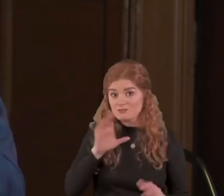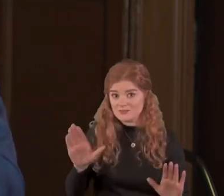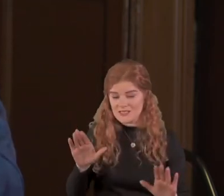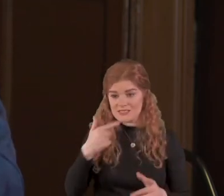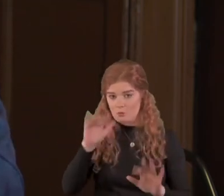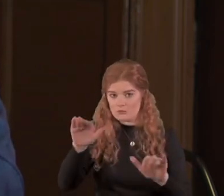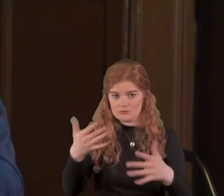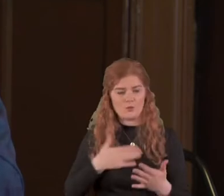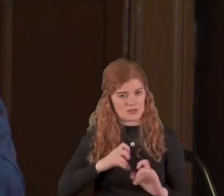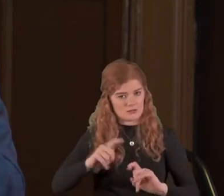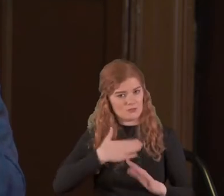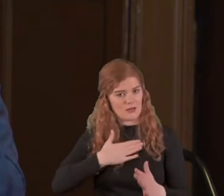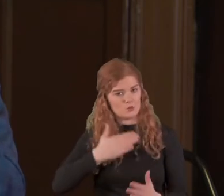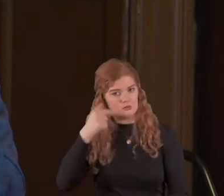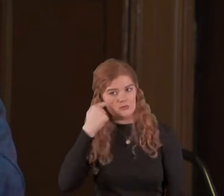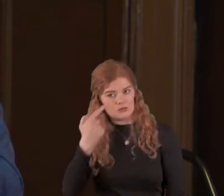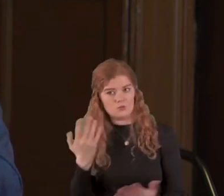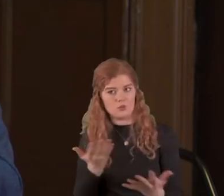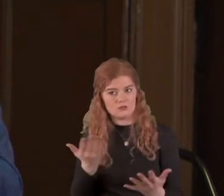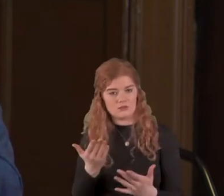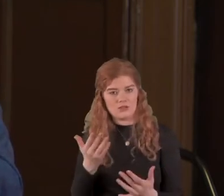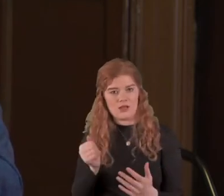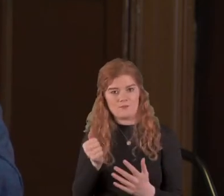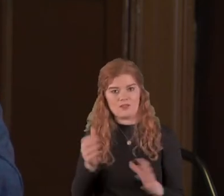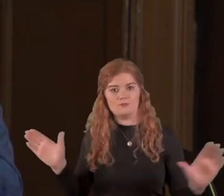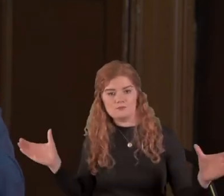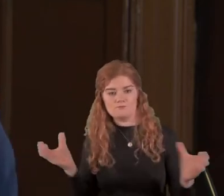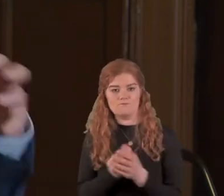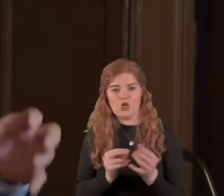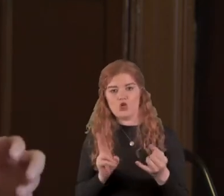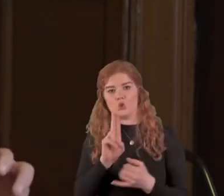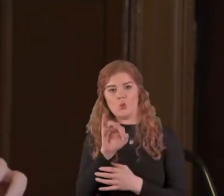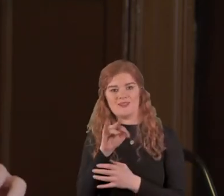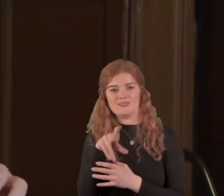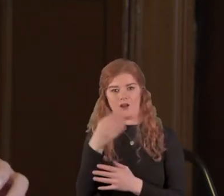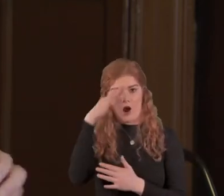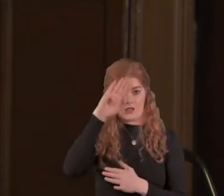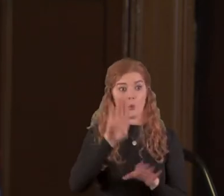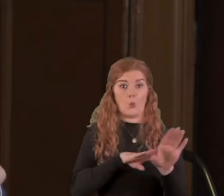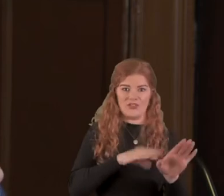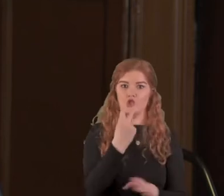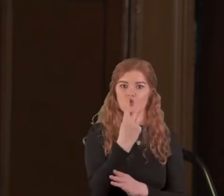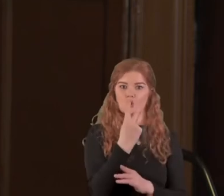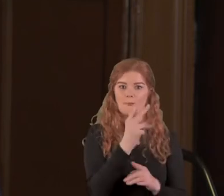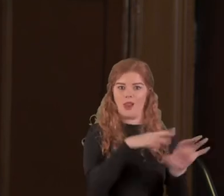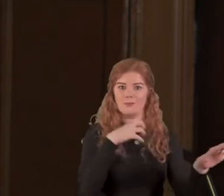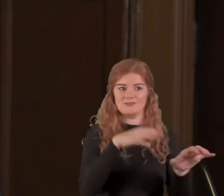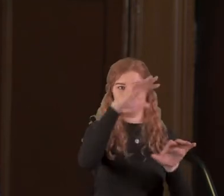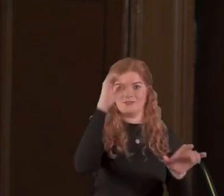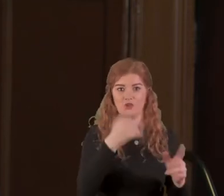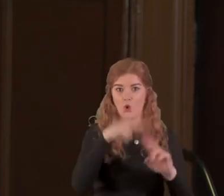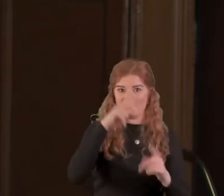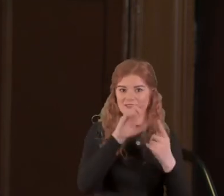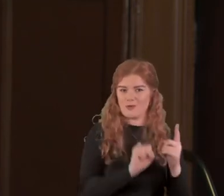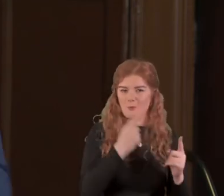that he would still like to see a united Ireland with two parliaments, but nonetheless, you know, an